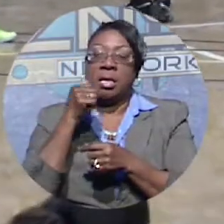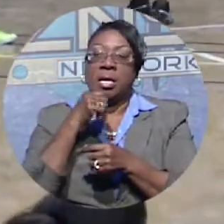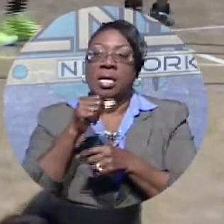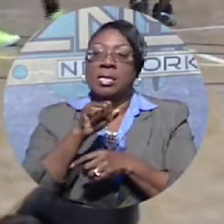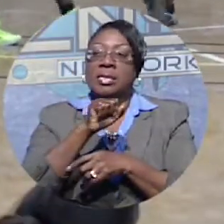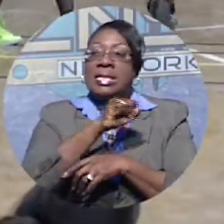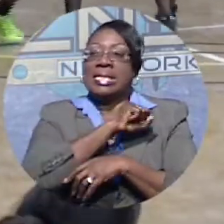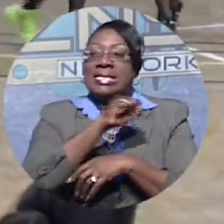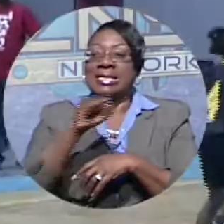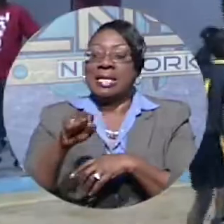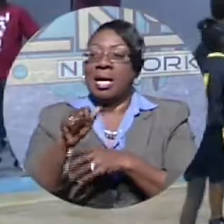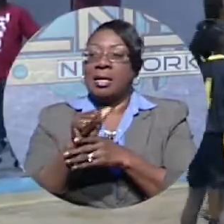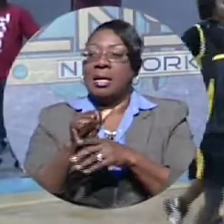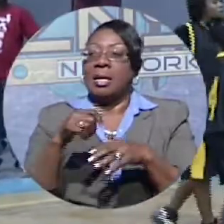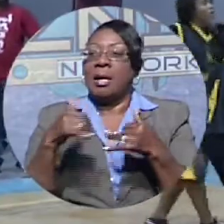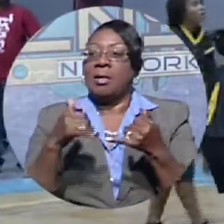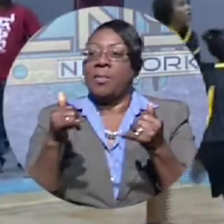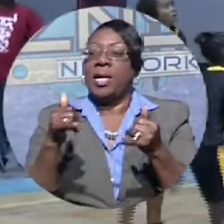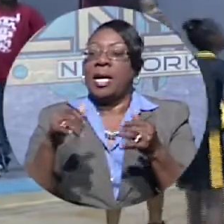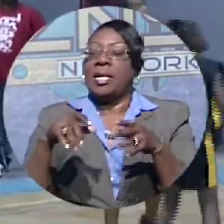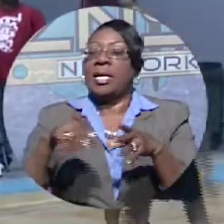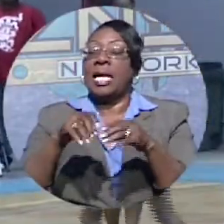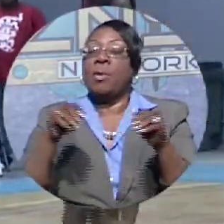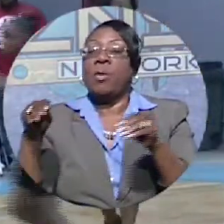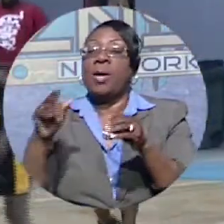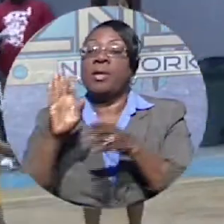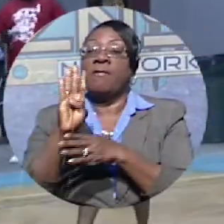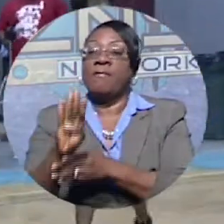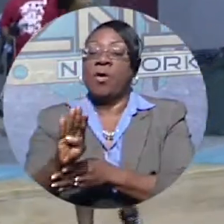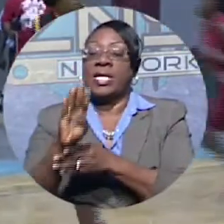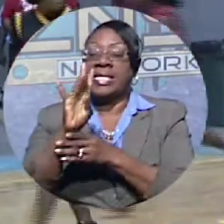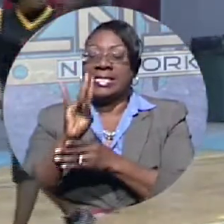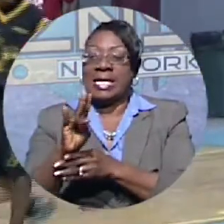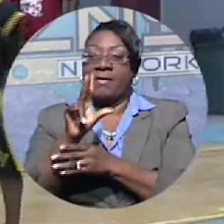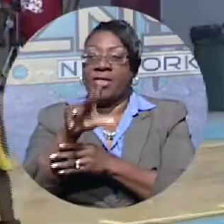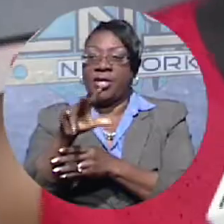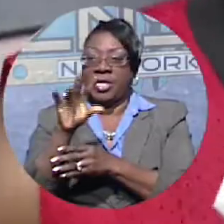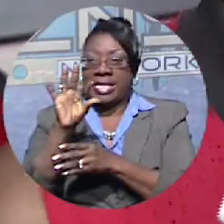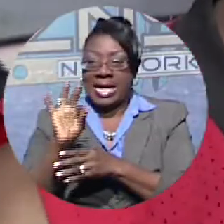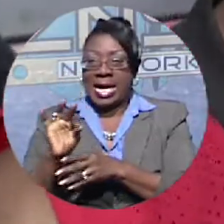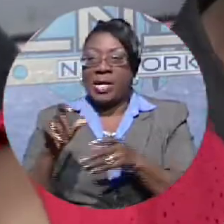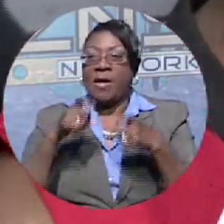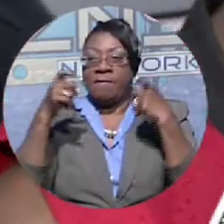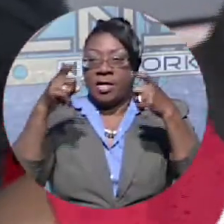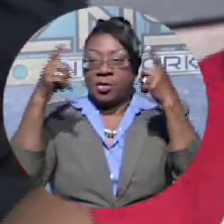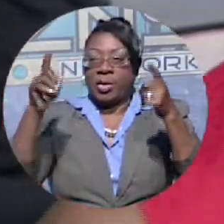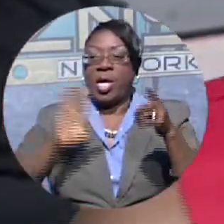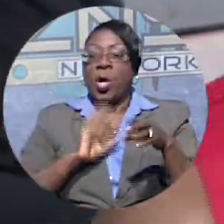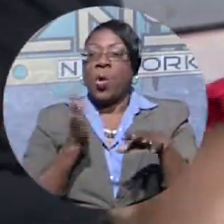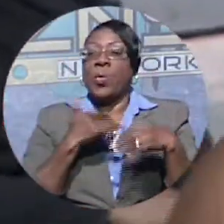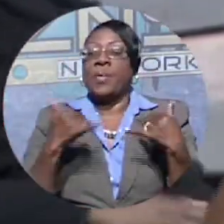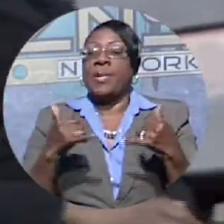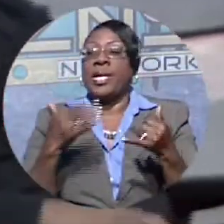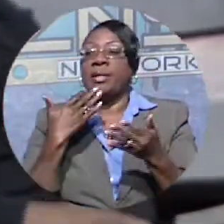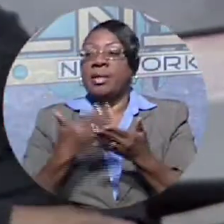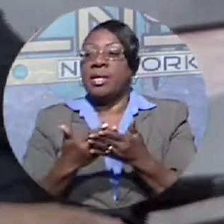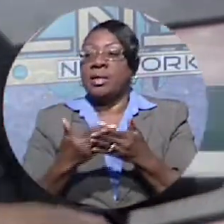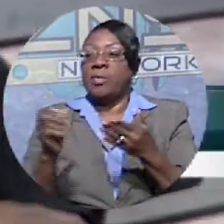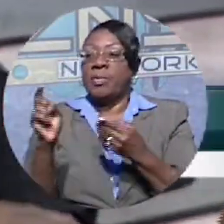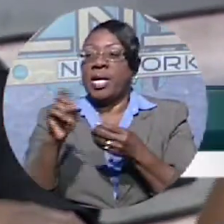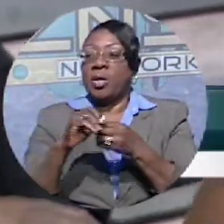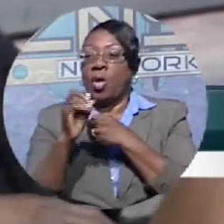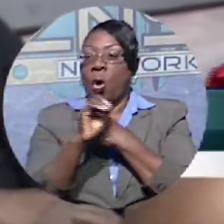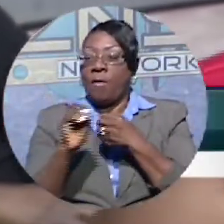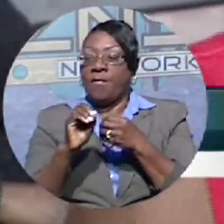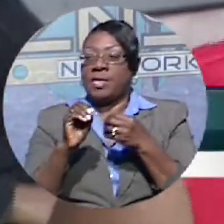Machine came out to play, and they come away with a 47-39 victory. We played good. We executed our defense, our offense. We played together